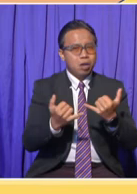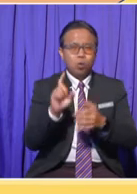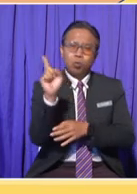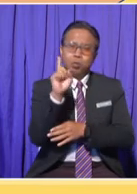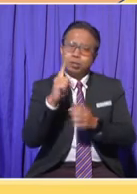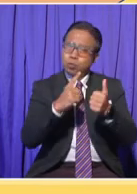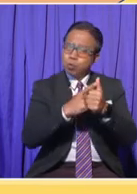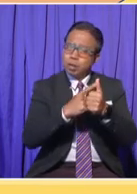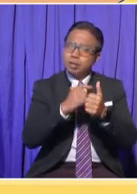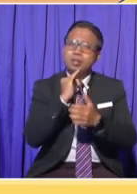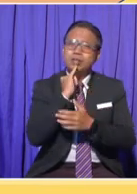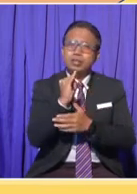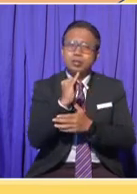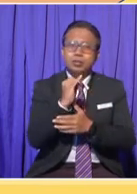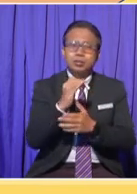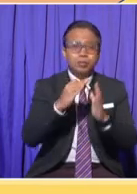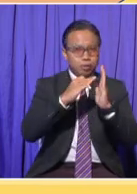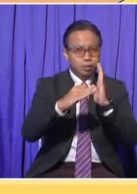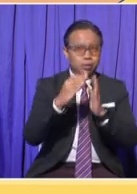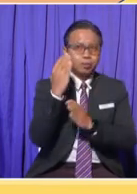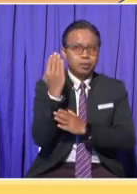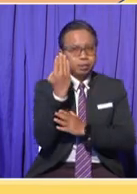which one is a proper fraction?